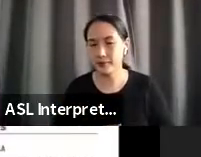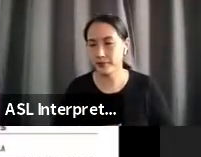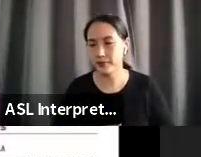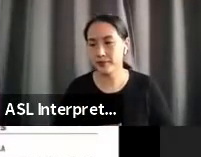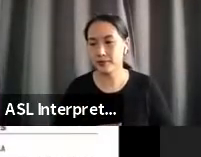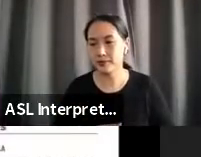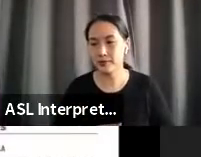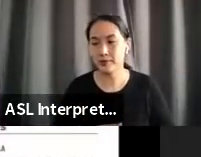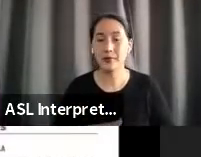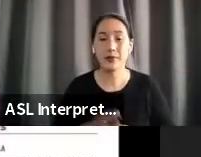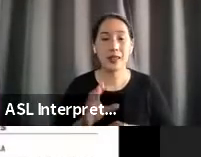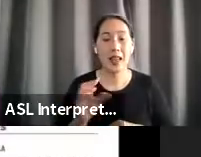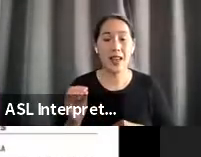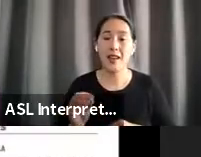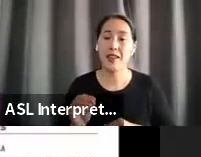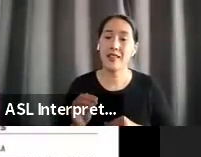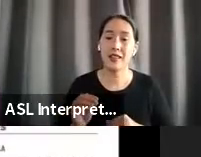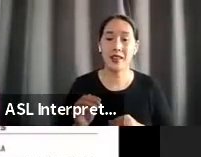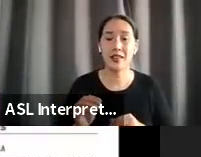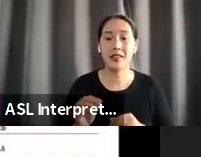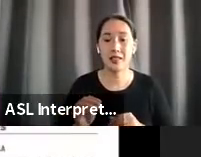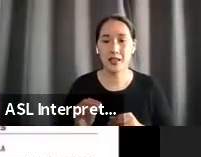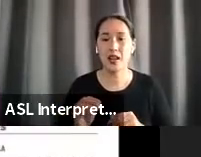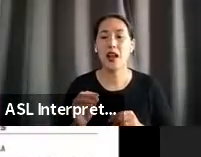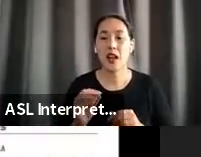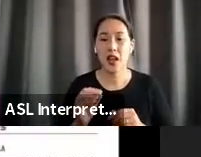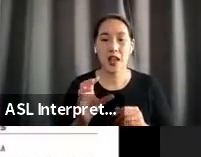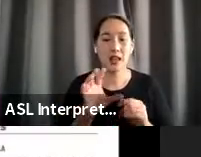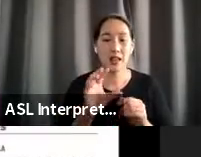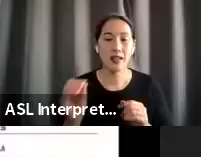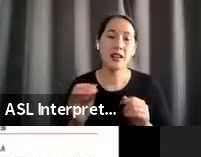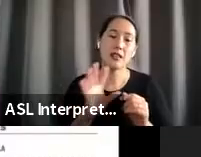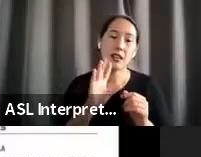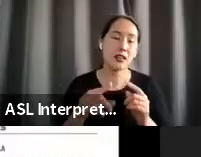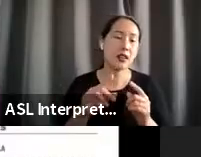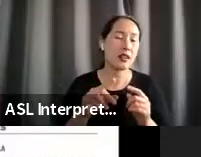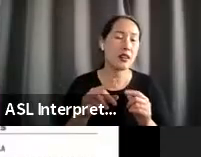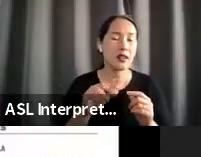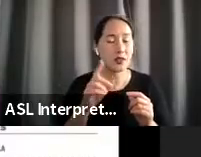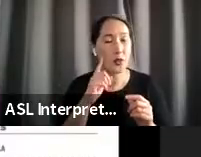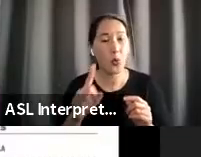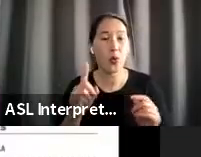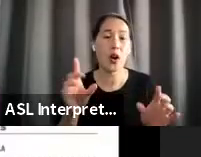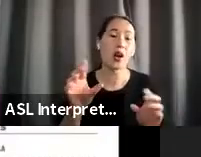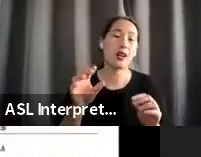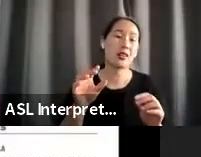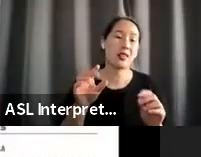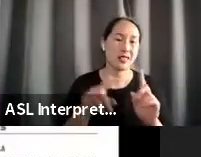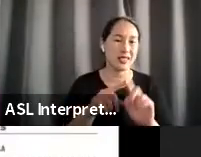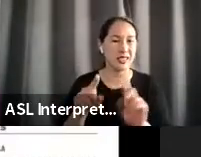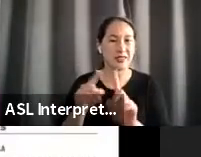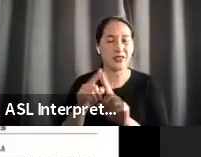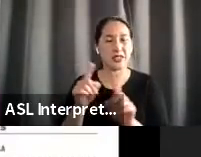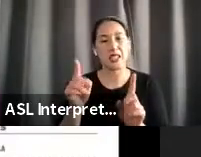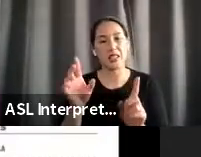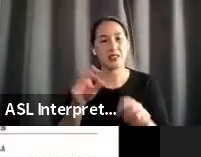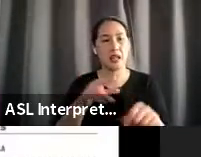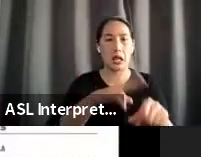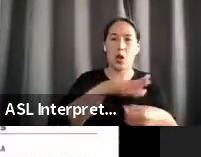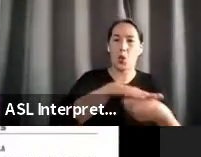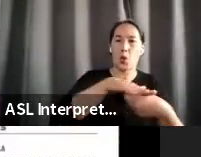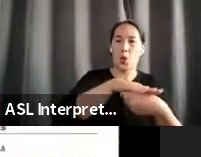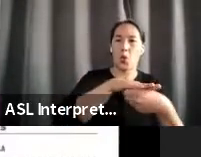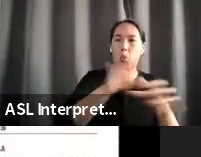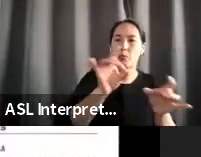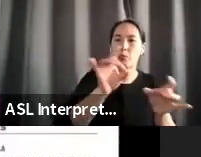about different they would do local incidents of violence or harassment, and then they would also do national incidents,